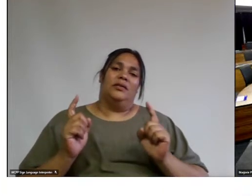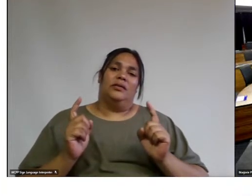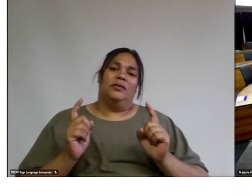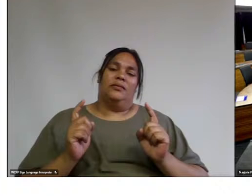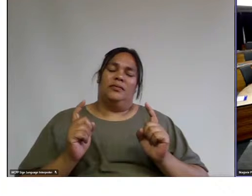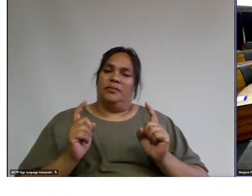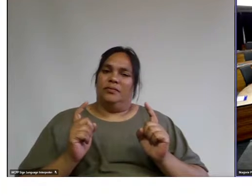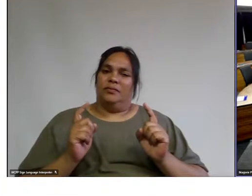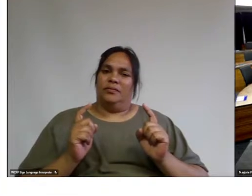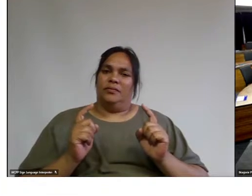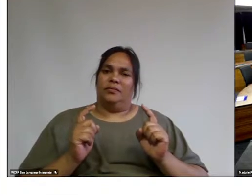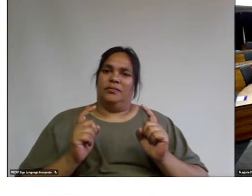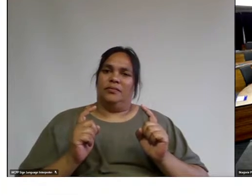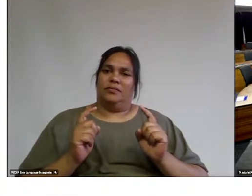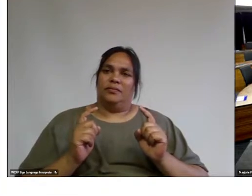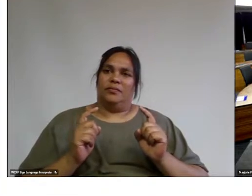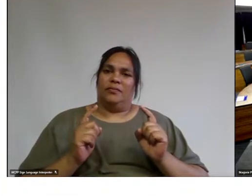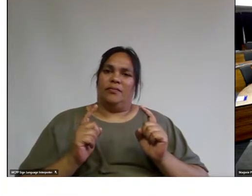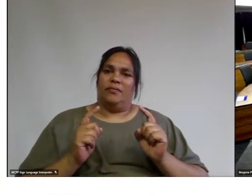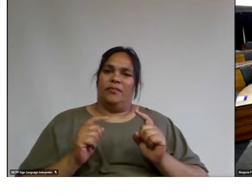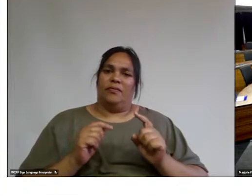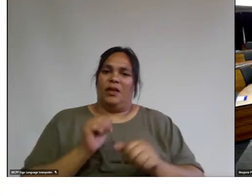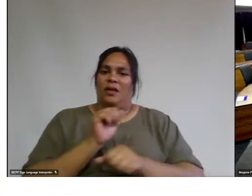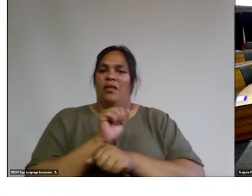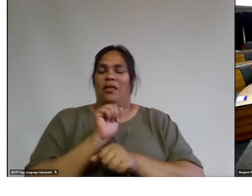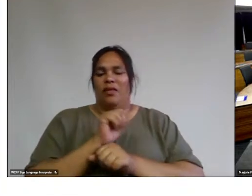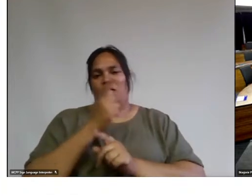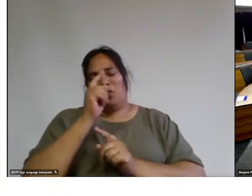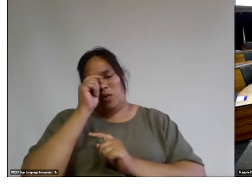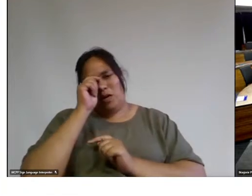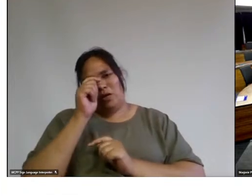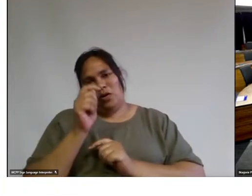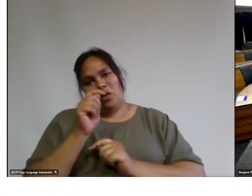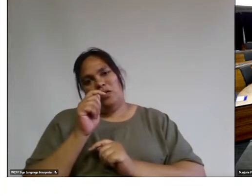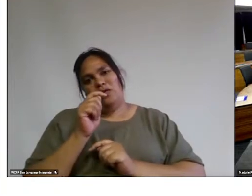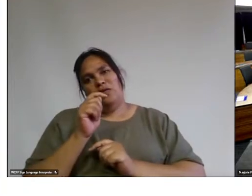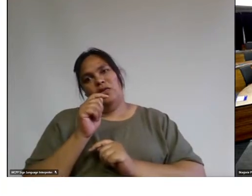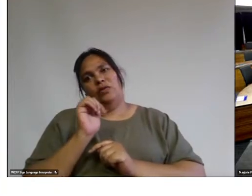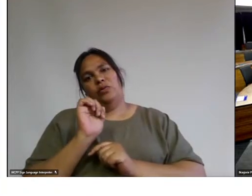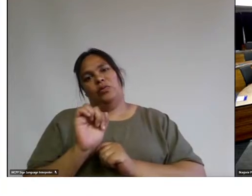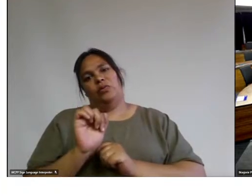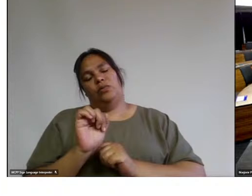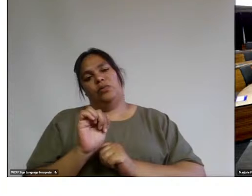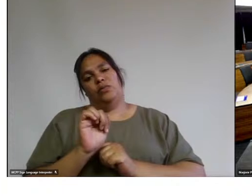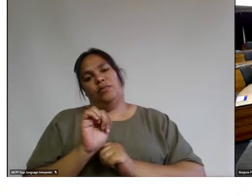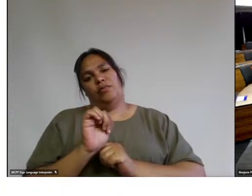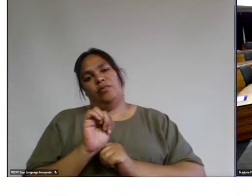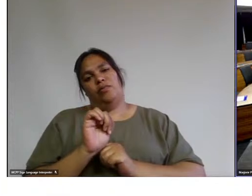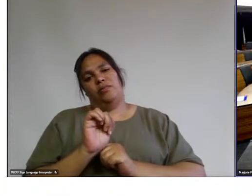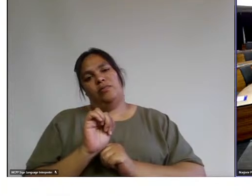sort of neglect to acknowledge the